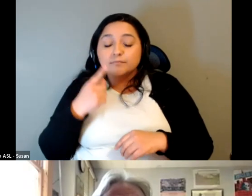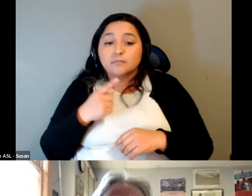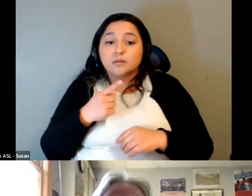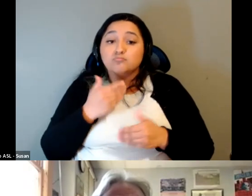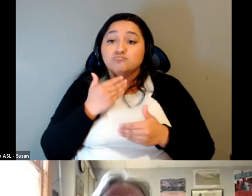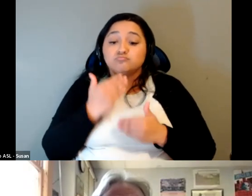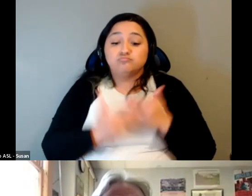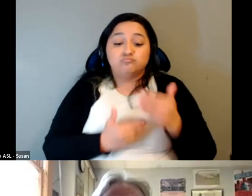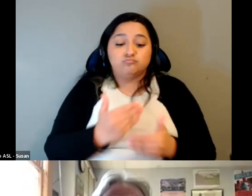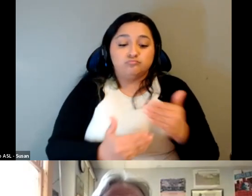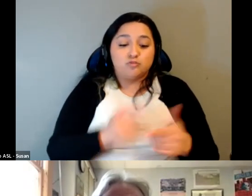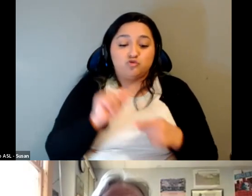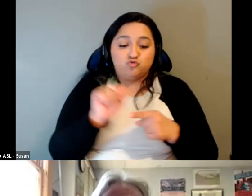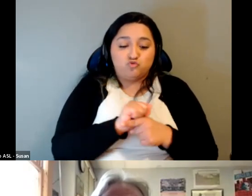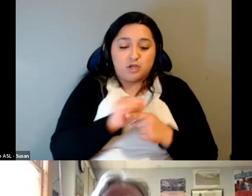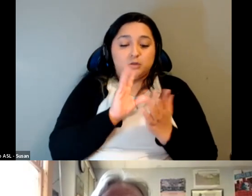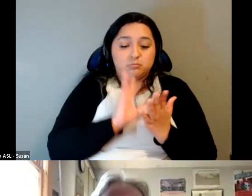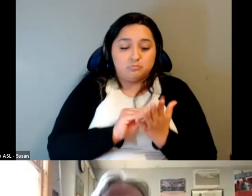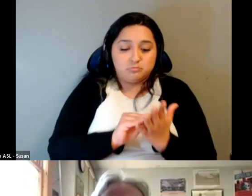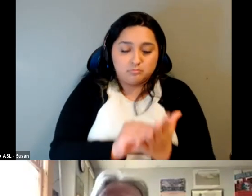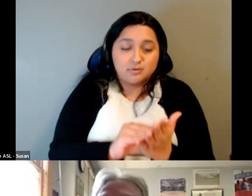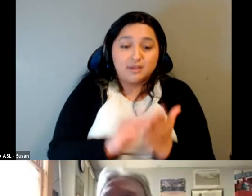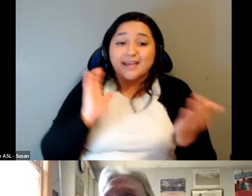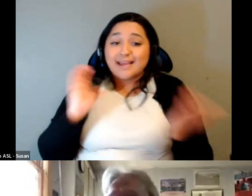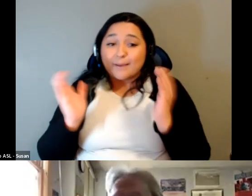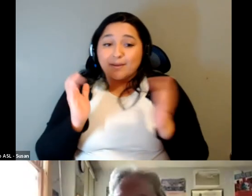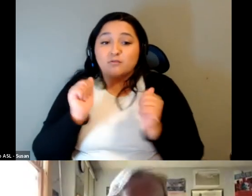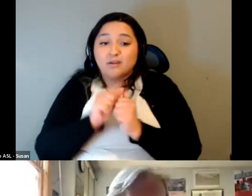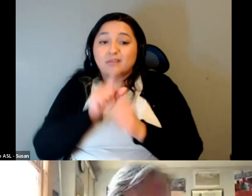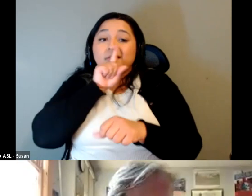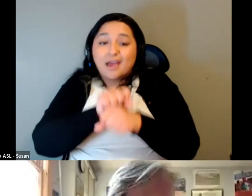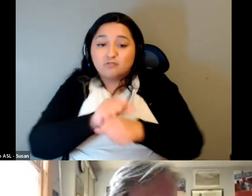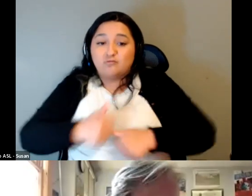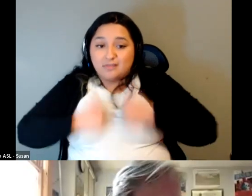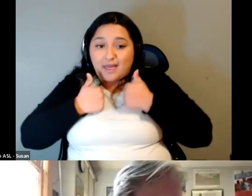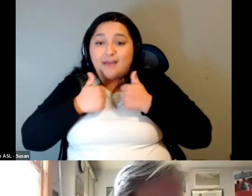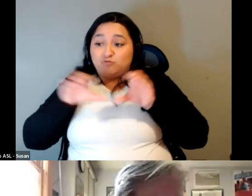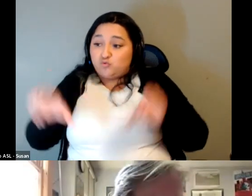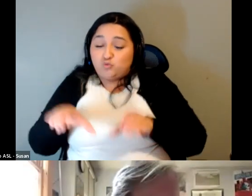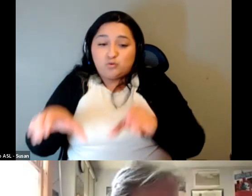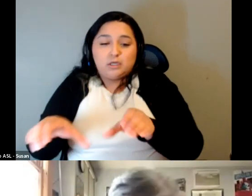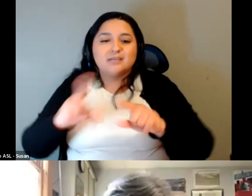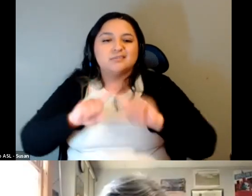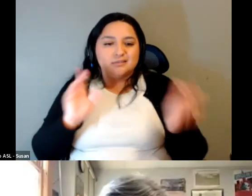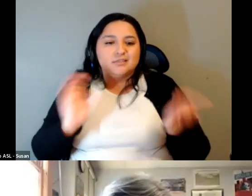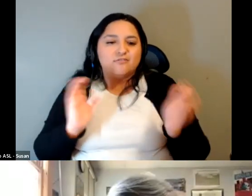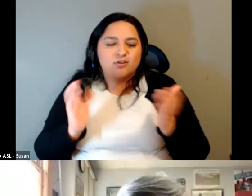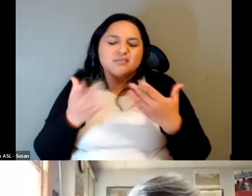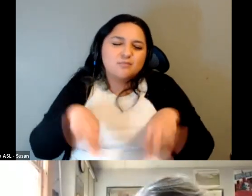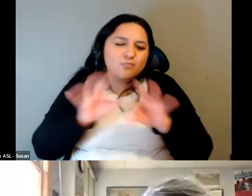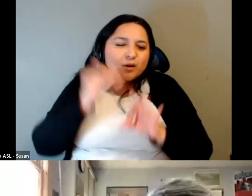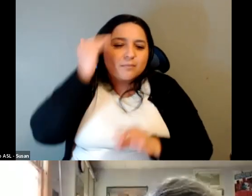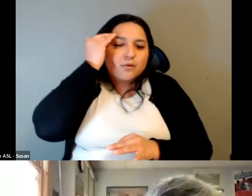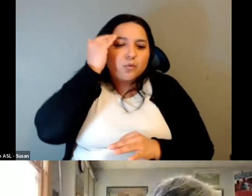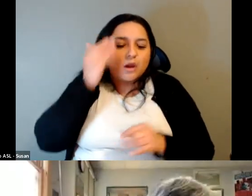to live it and like practice it in reality. And that's really important to be aware of.